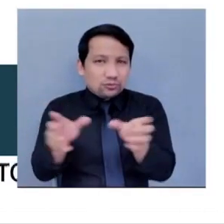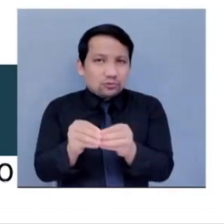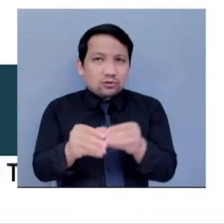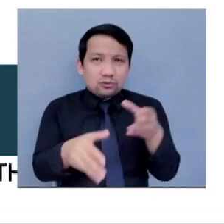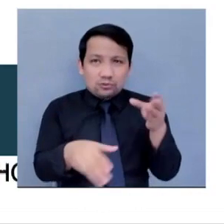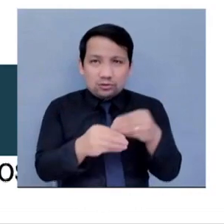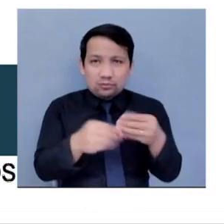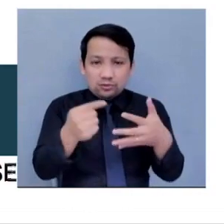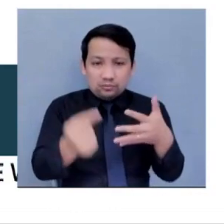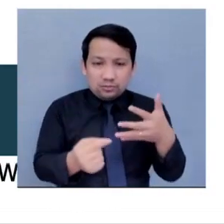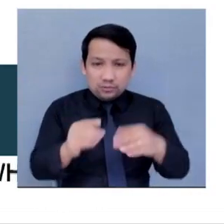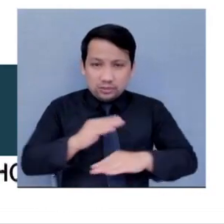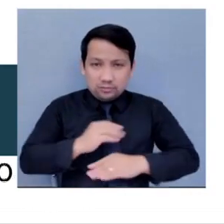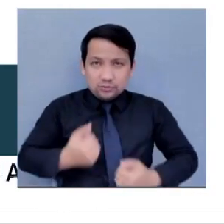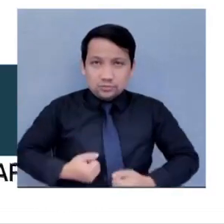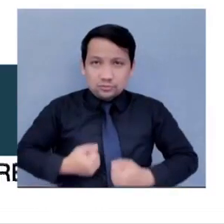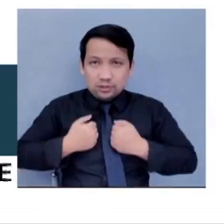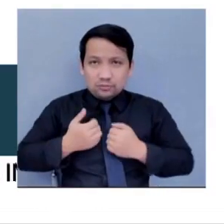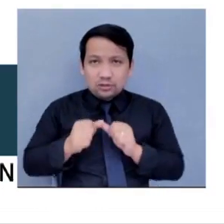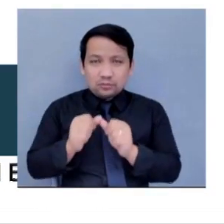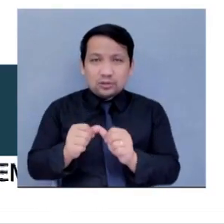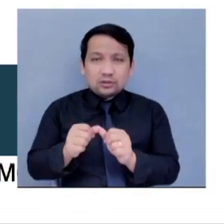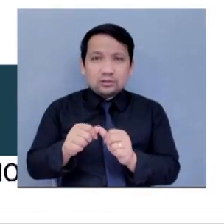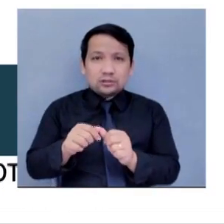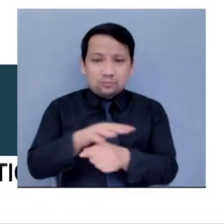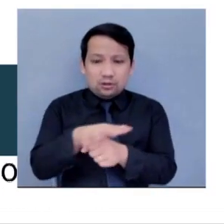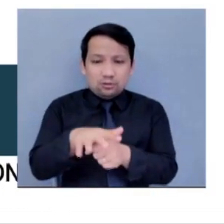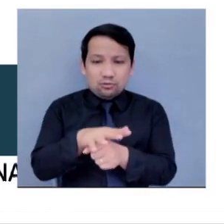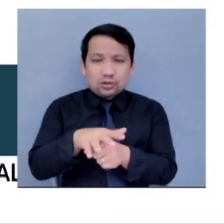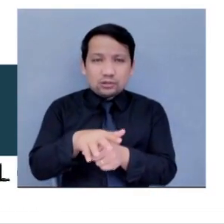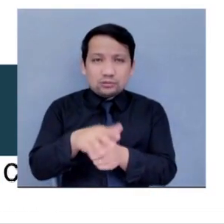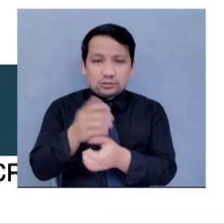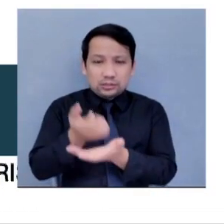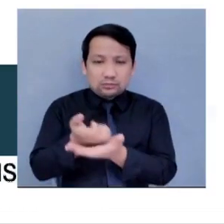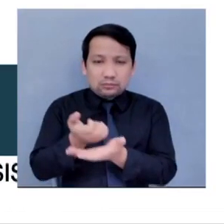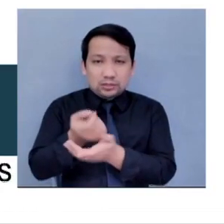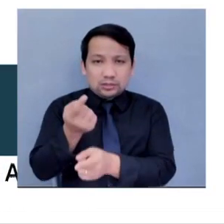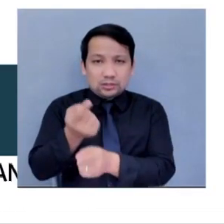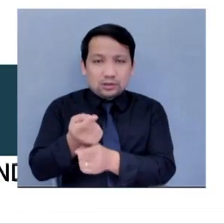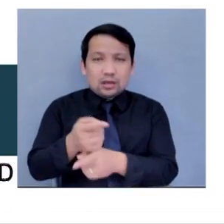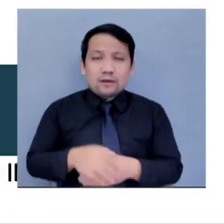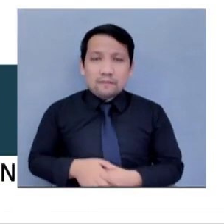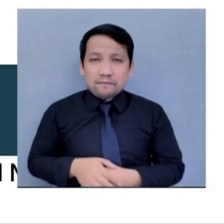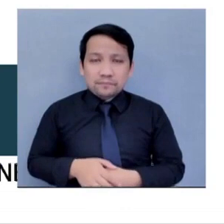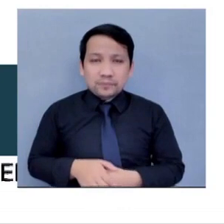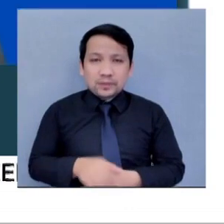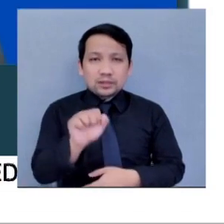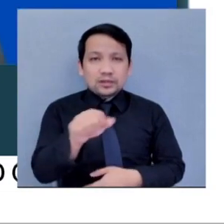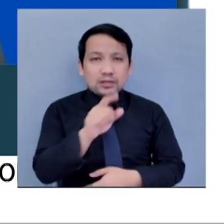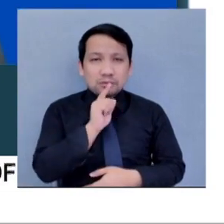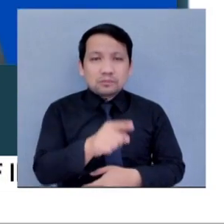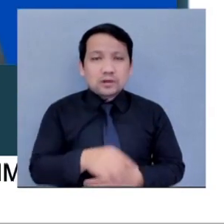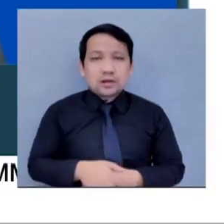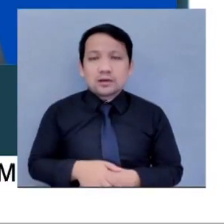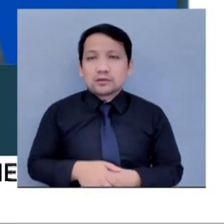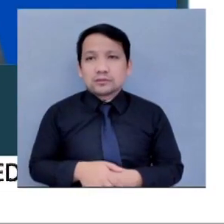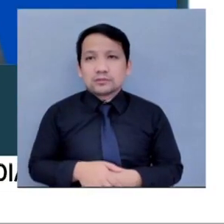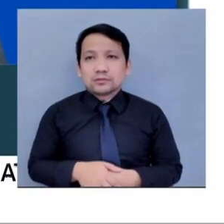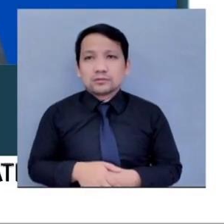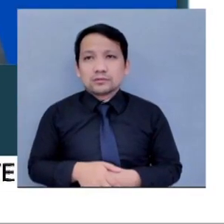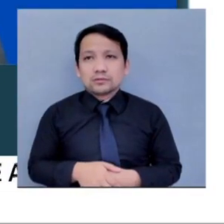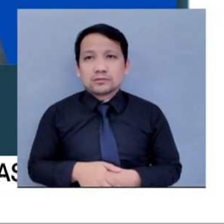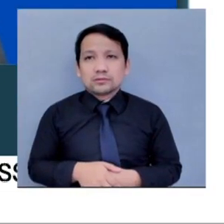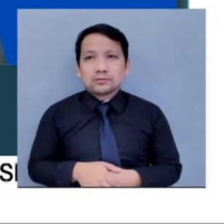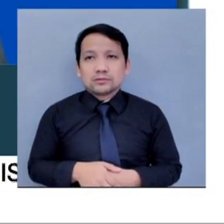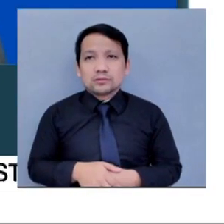be enough to serve as buffers for the local economy? Yeah, true, Carmina, definitely.